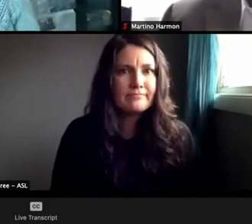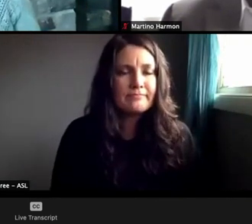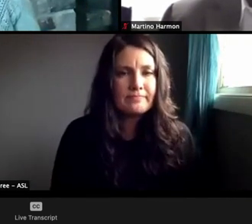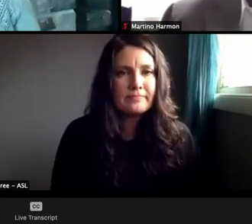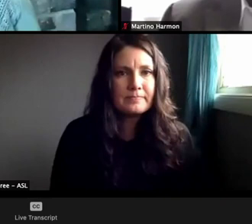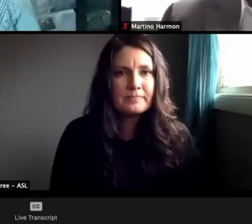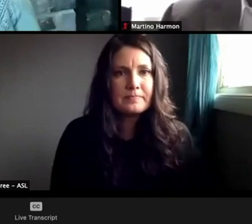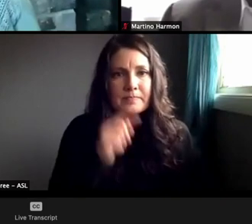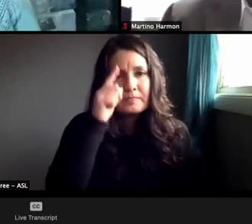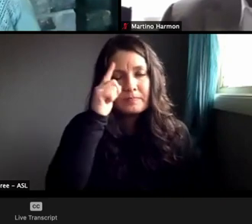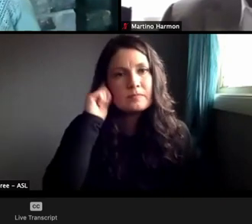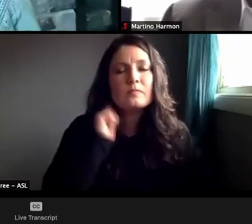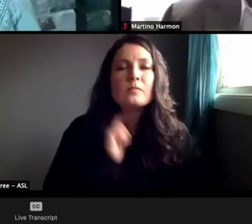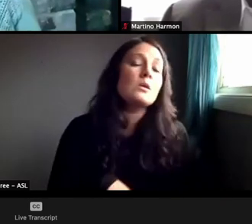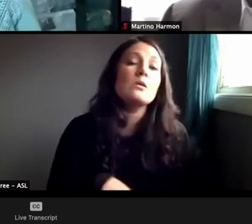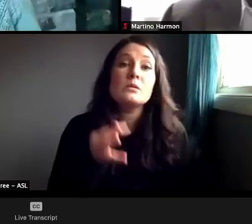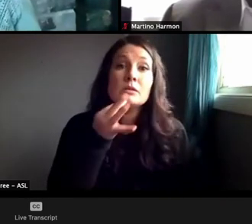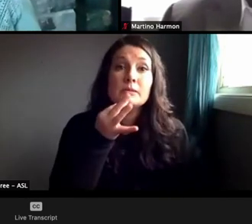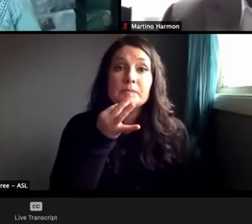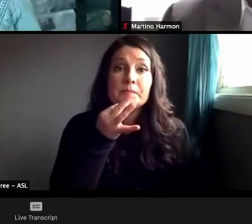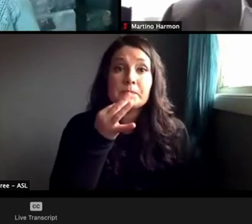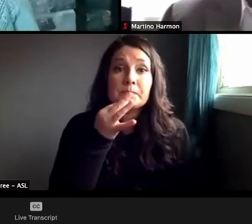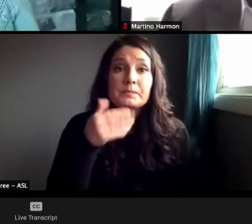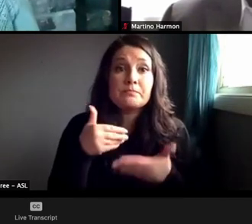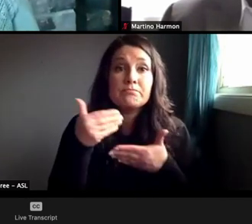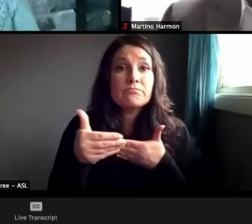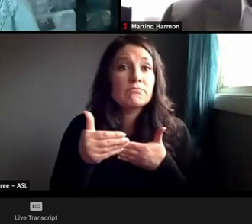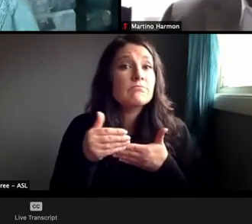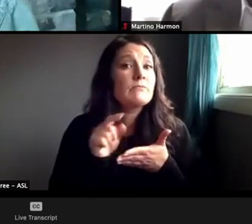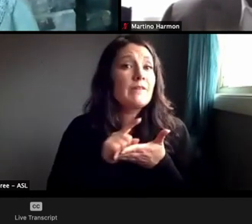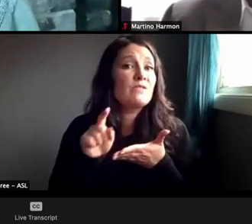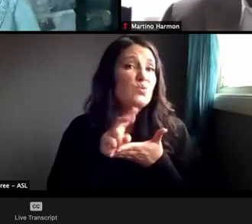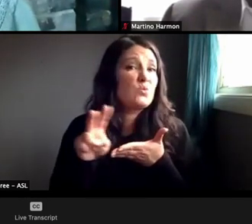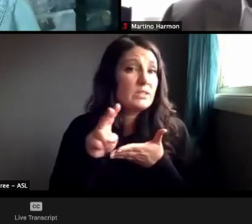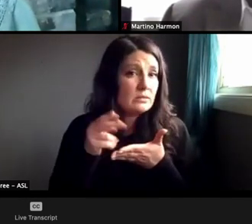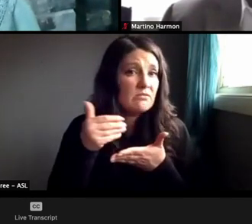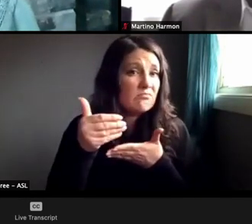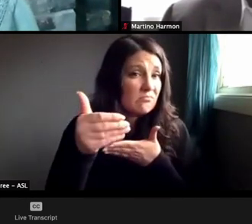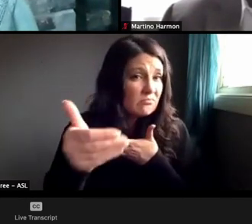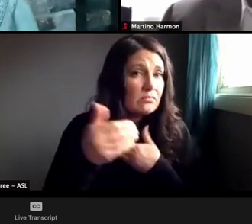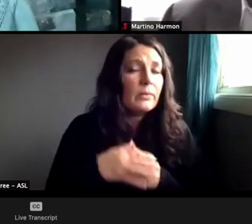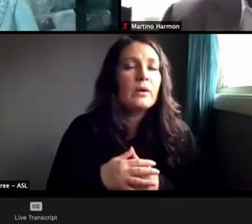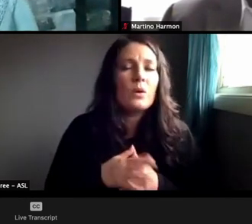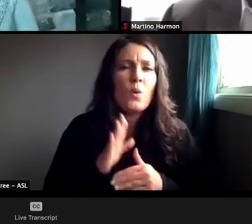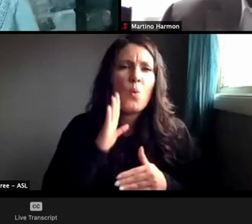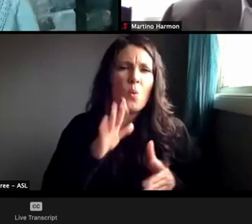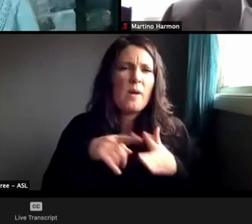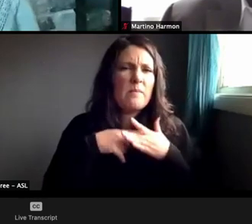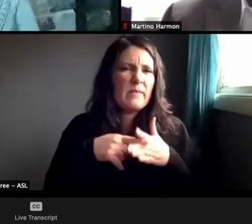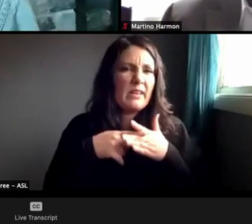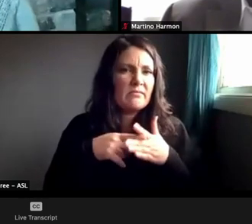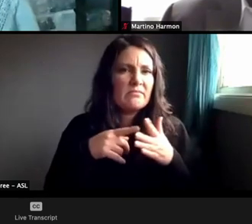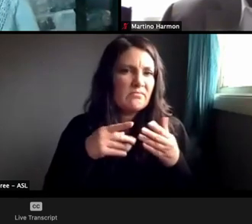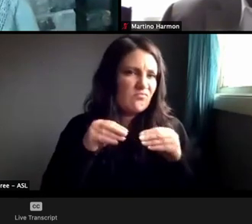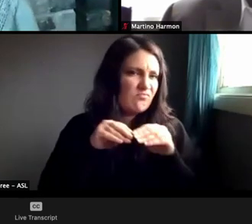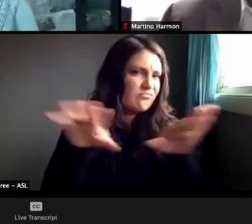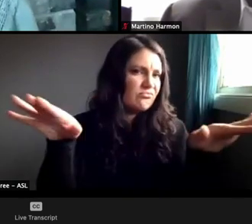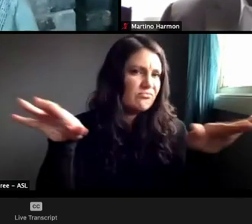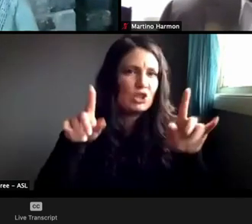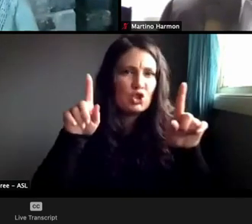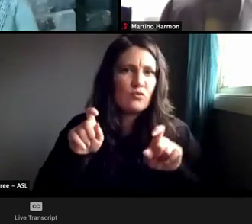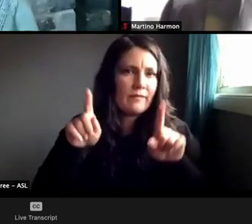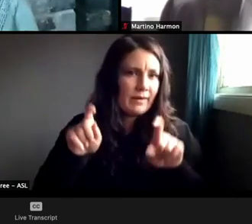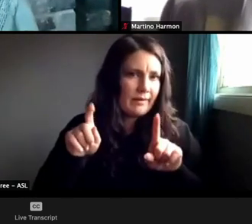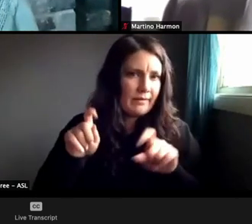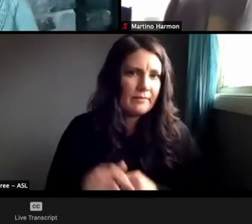In the coming up in the next few weeks, we plan to launch a survey. One of the things that we